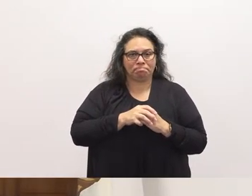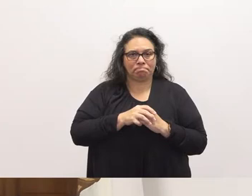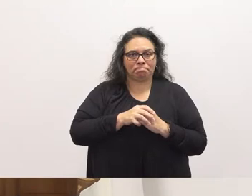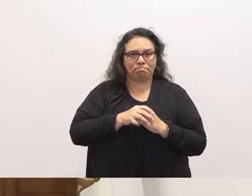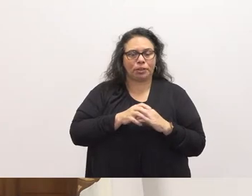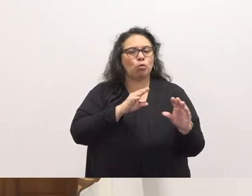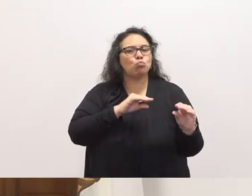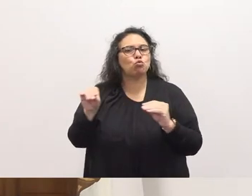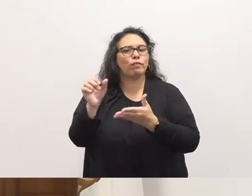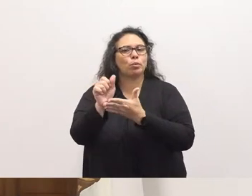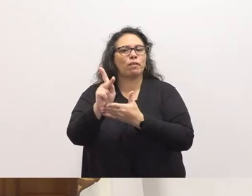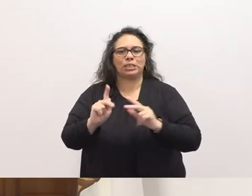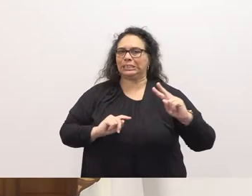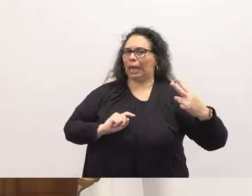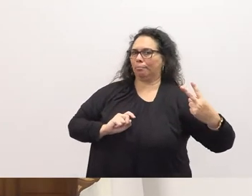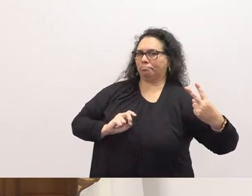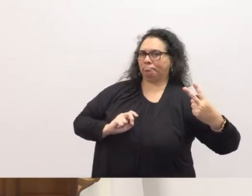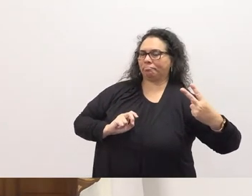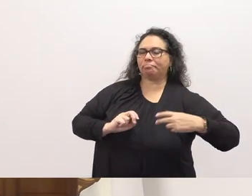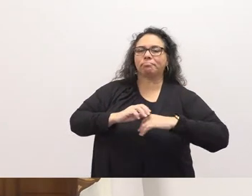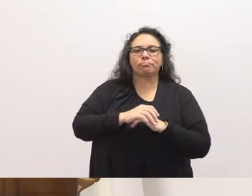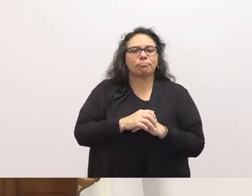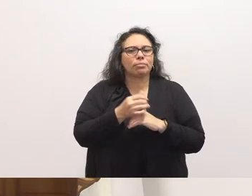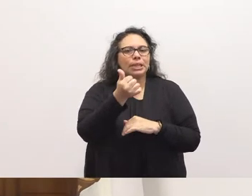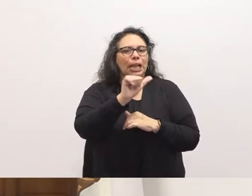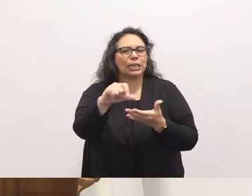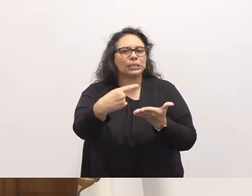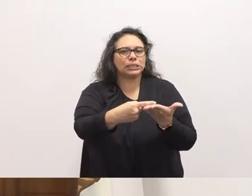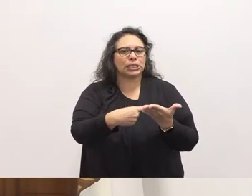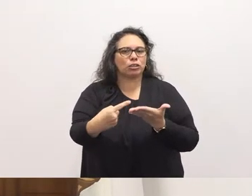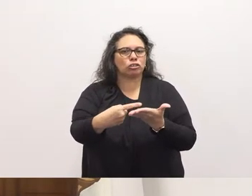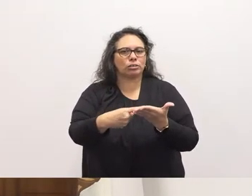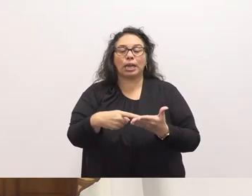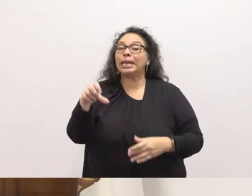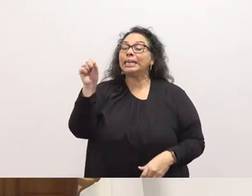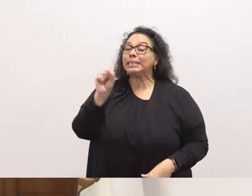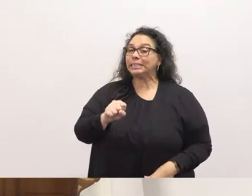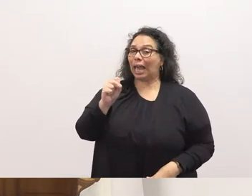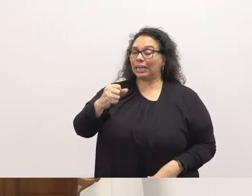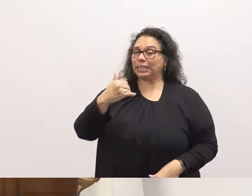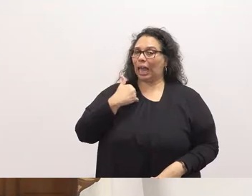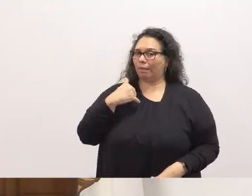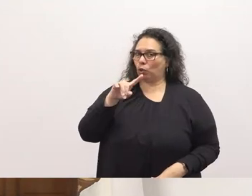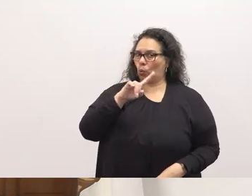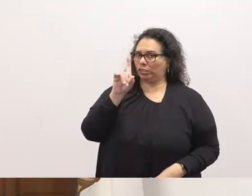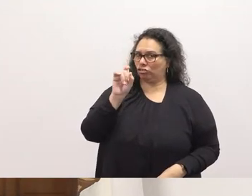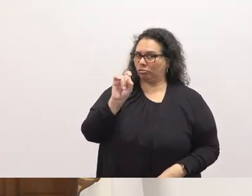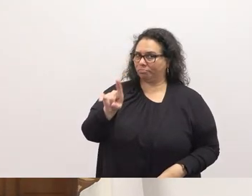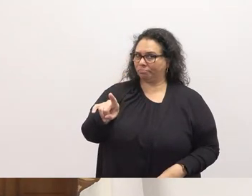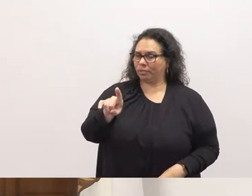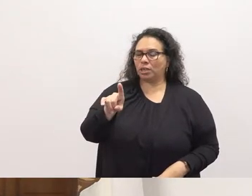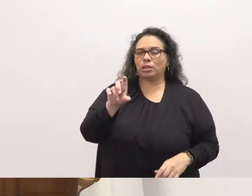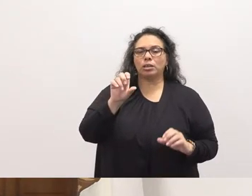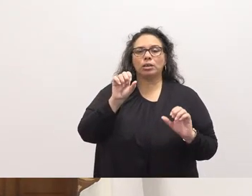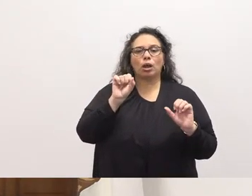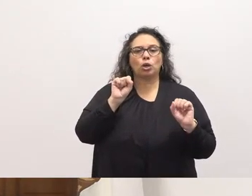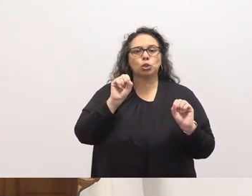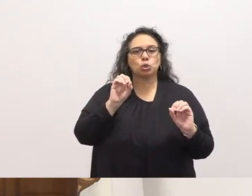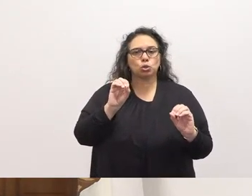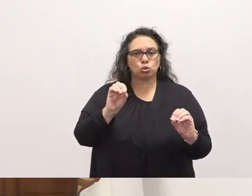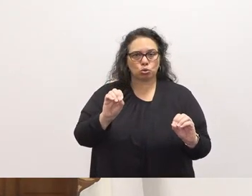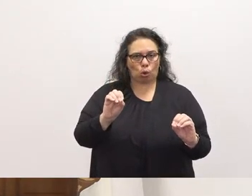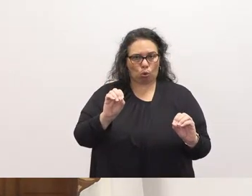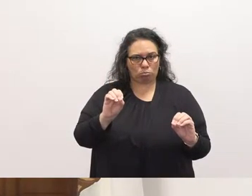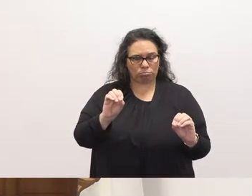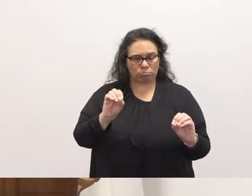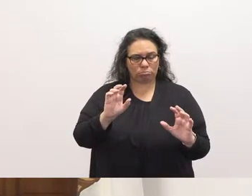Move for approval. Second. Any discussion? Yes, I do have a question. So we